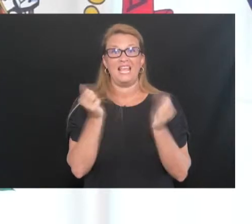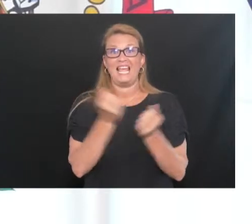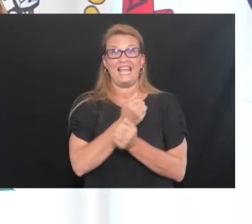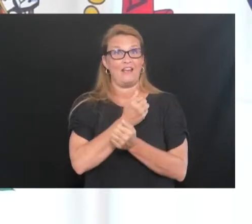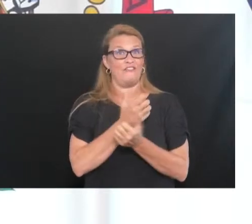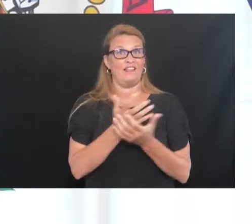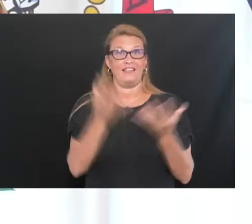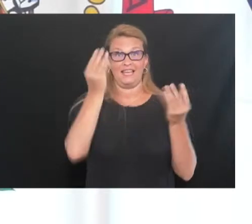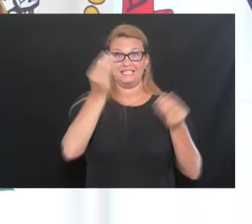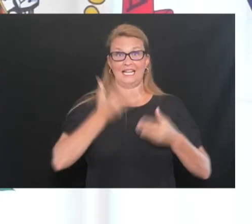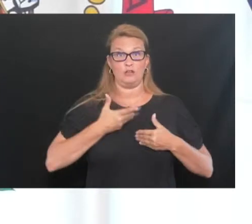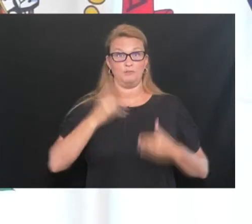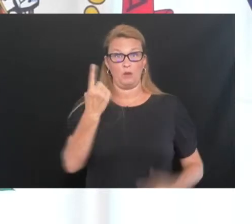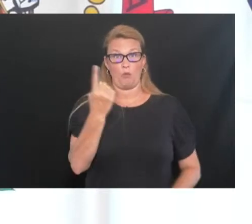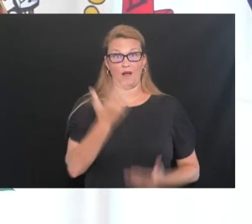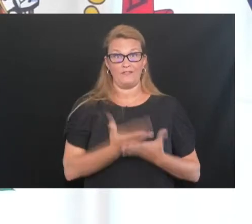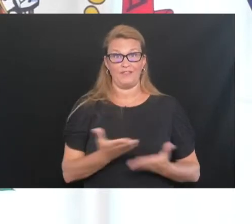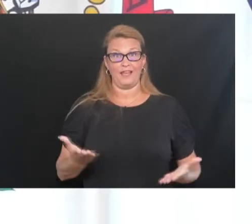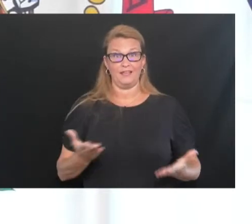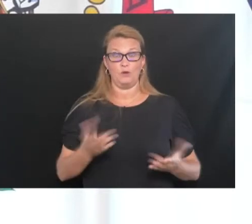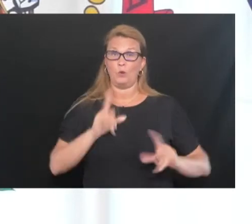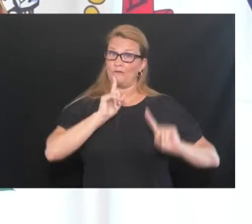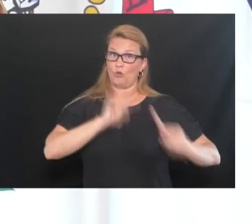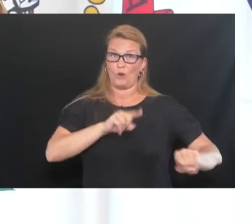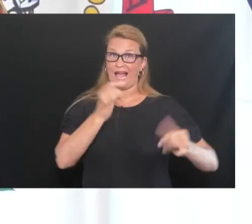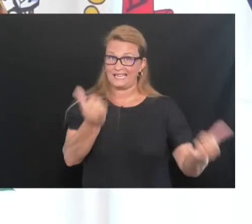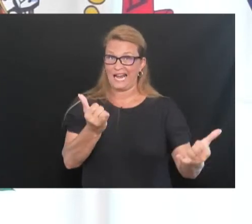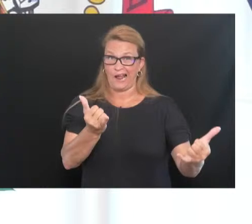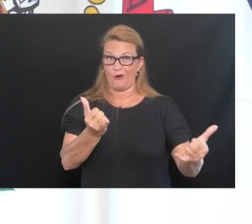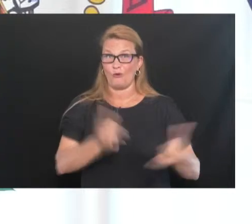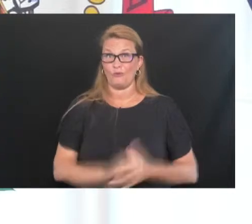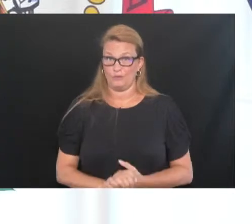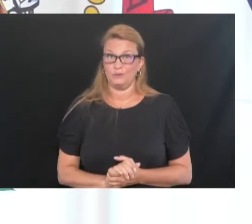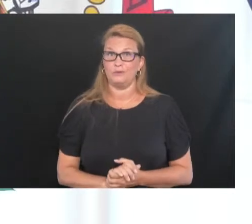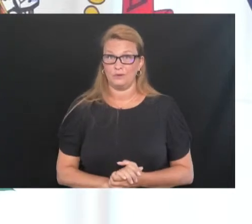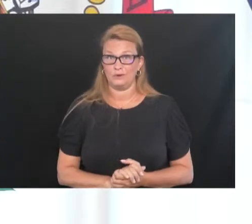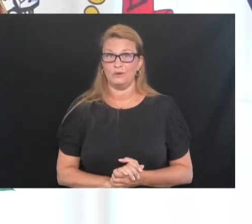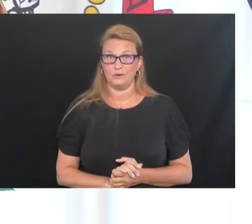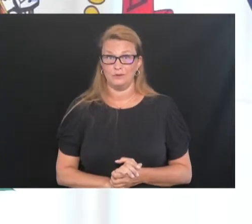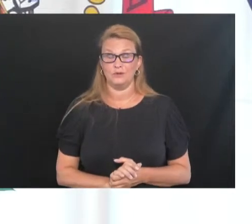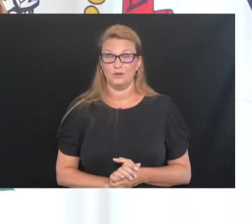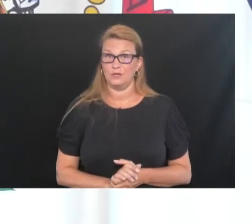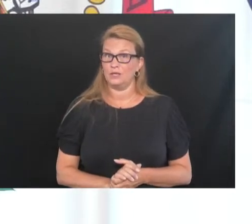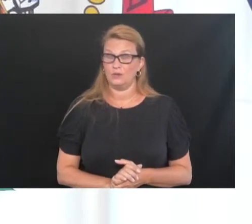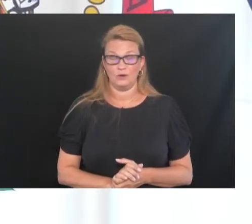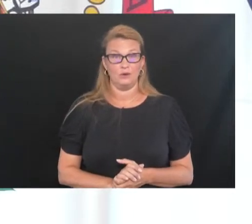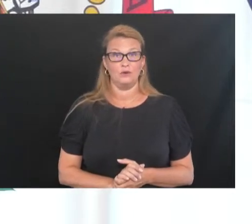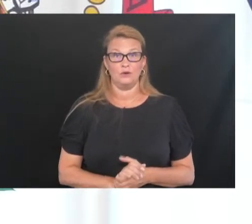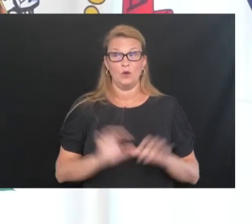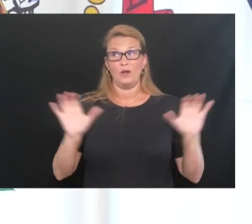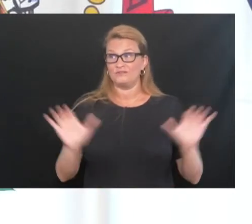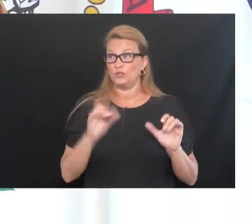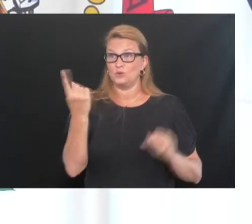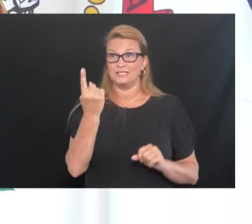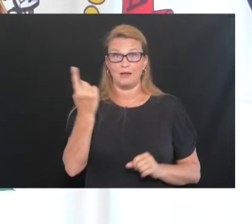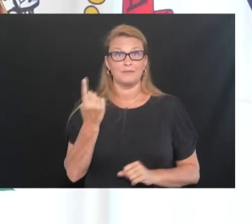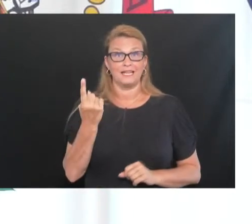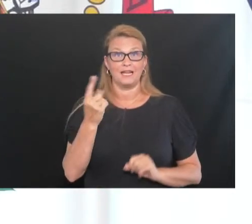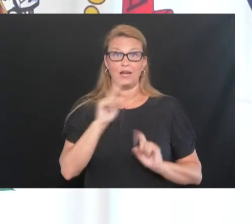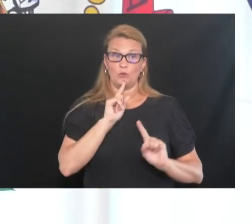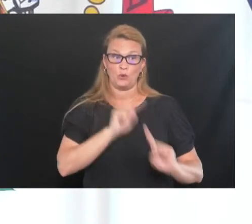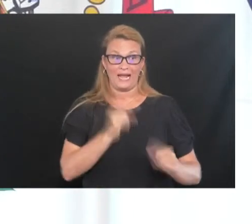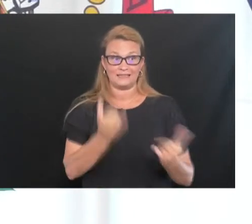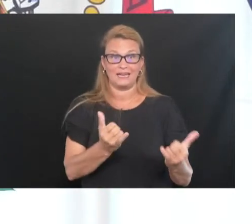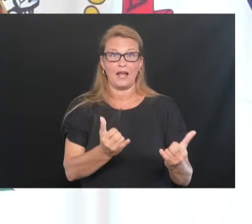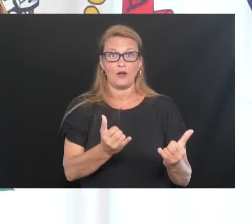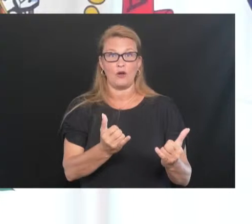thing to me. We got to move. We got to move. We got to do something, and we got to move. And we got to try